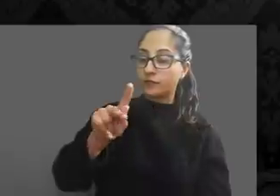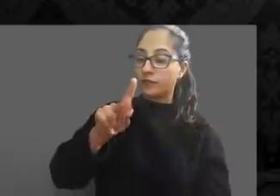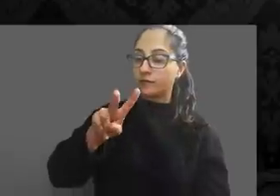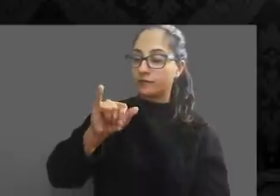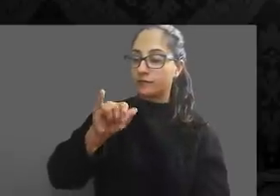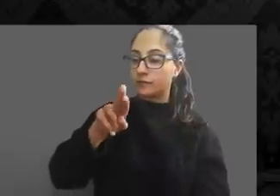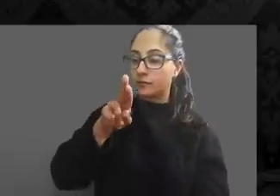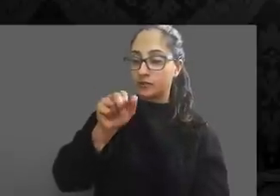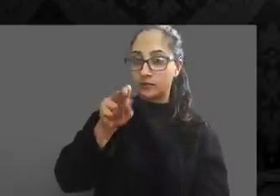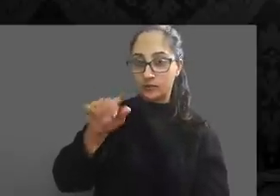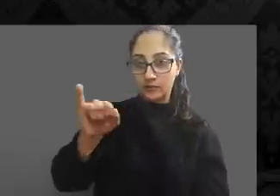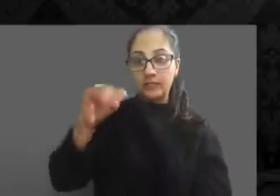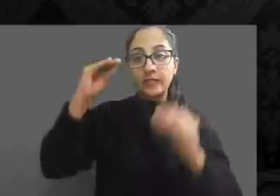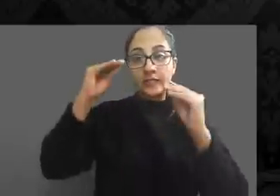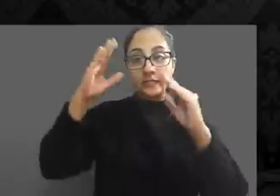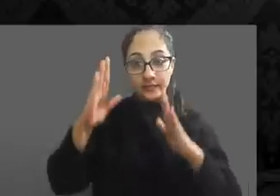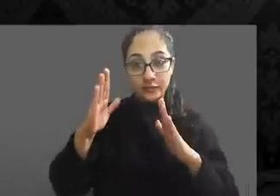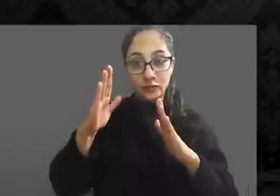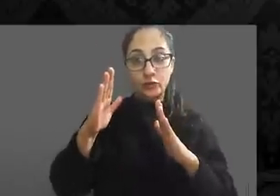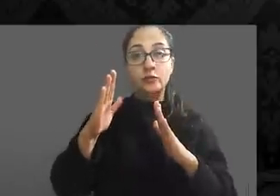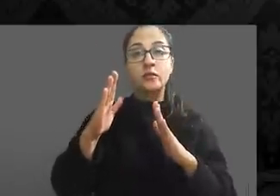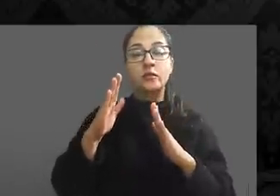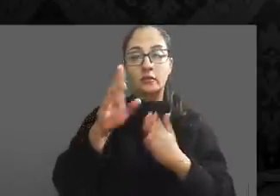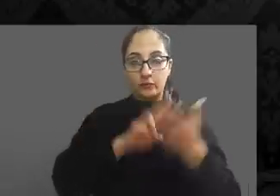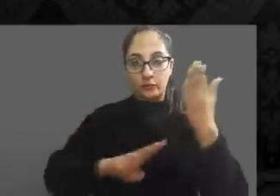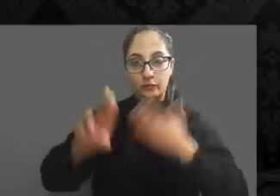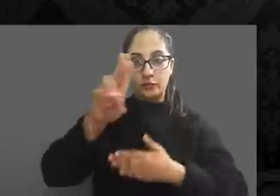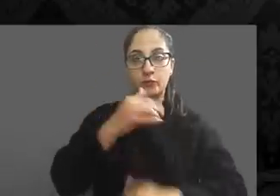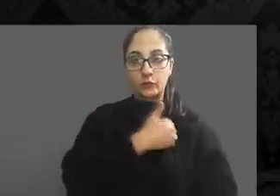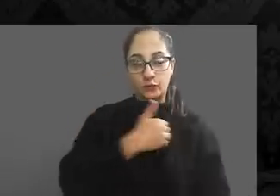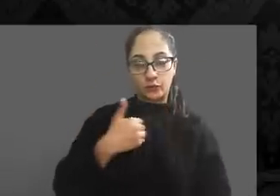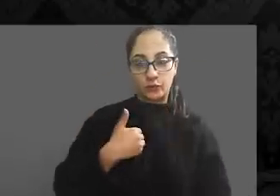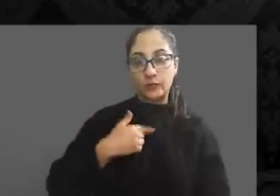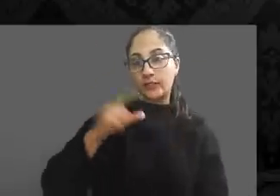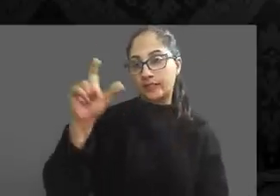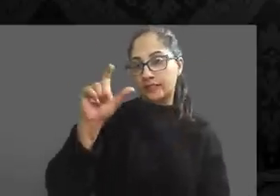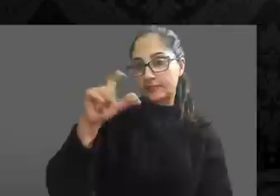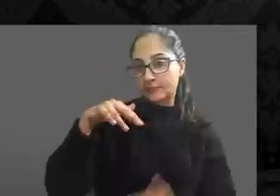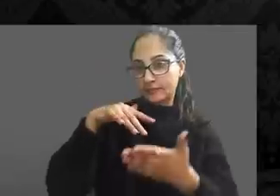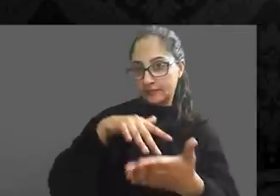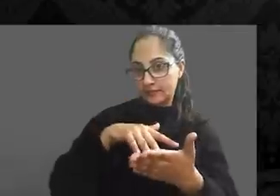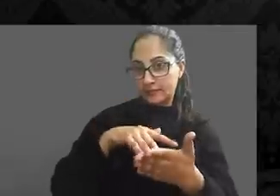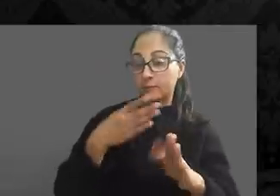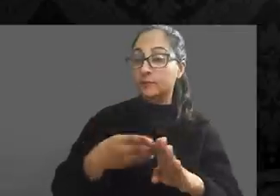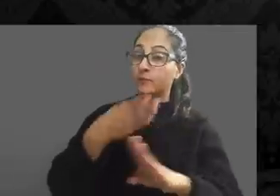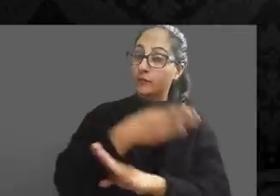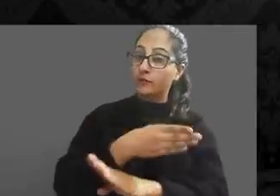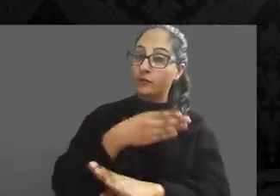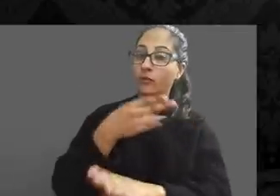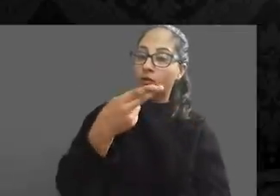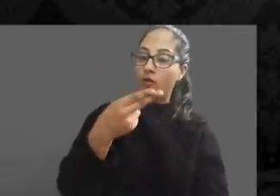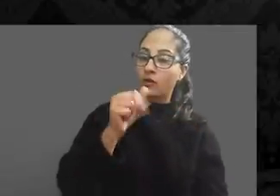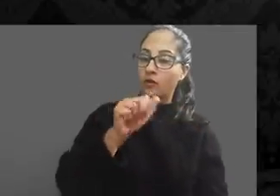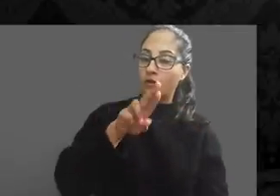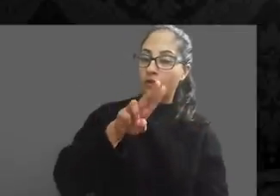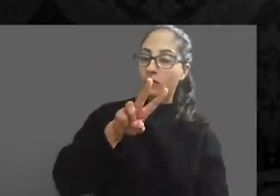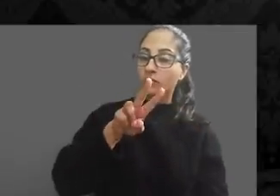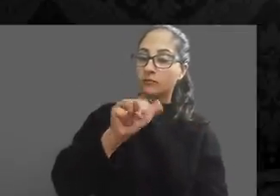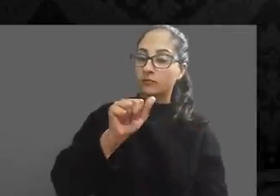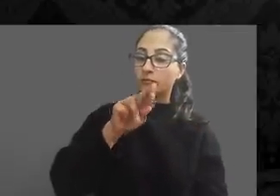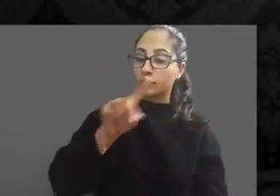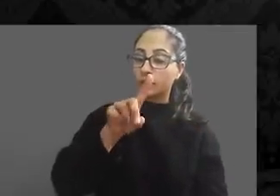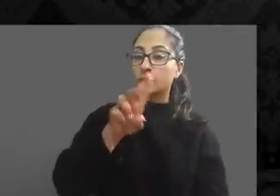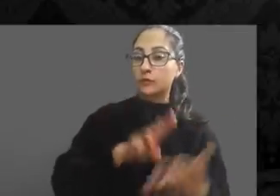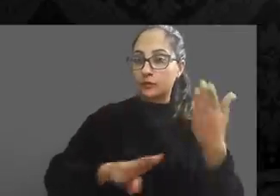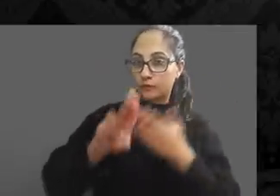is a professor of Islamic studies at the University of Toronto. He was previously on the faculty of Harvard University and was later the head